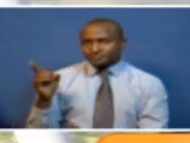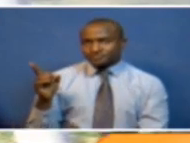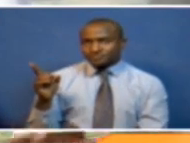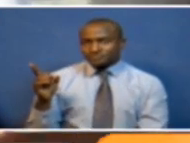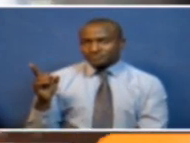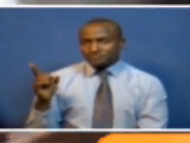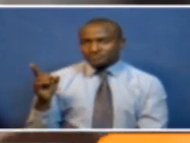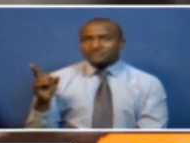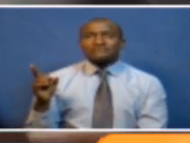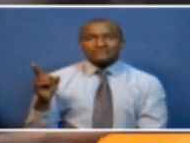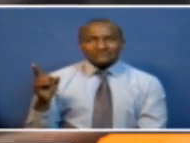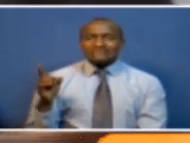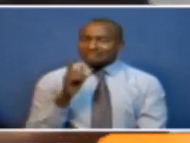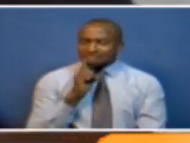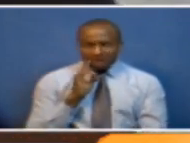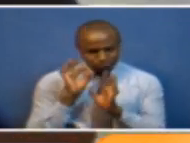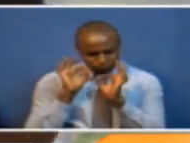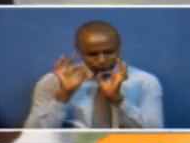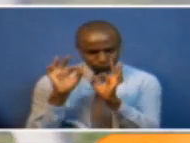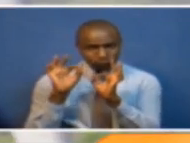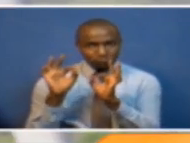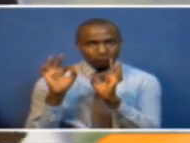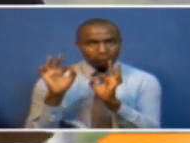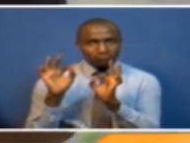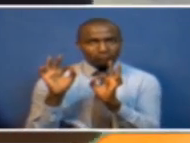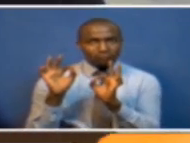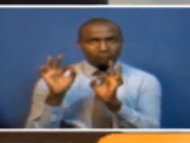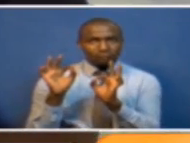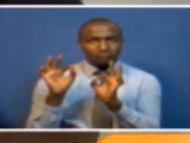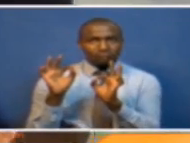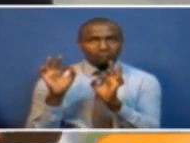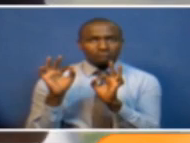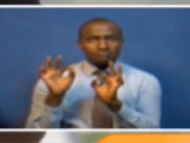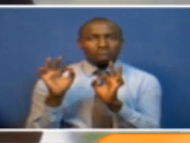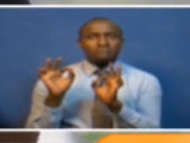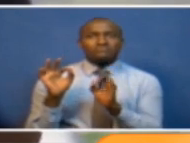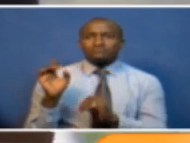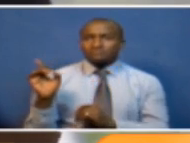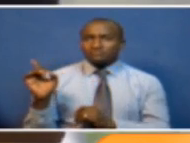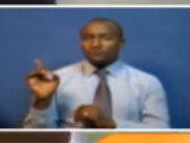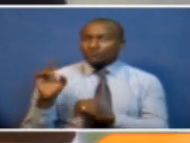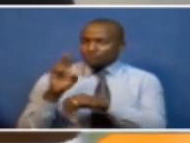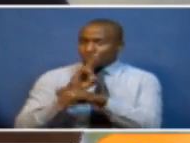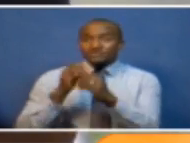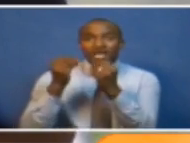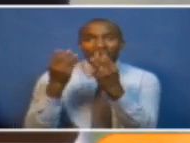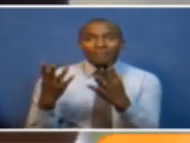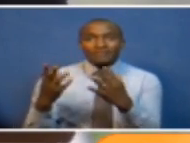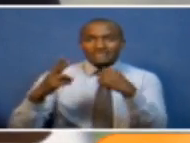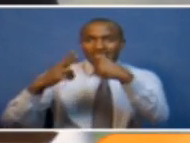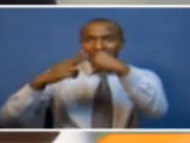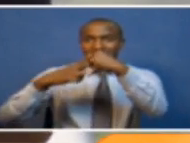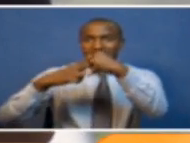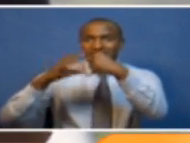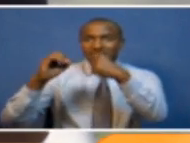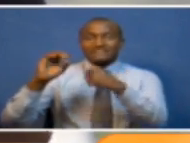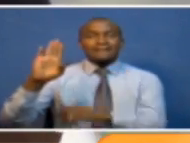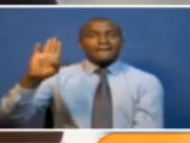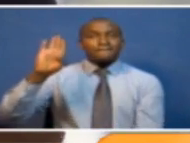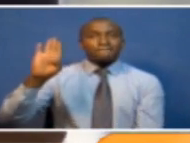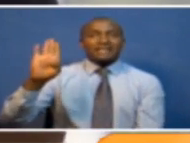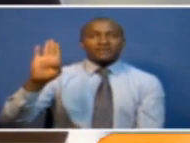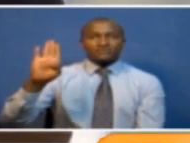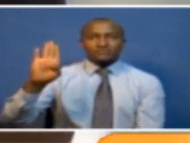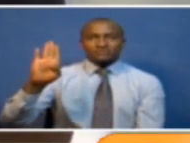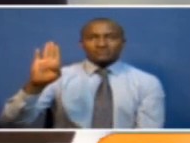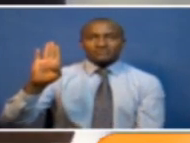touted as a game changer from the very start. At a massive cost of 70 billion shillings, not only was it